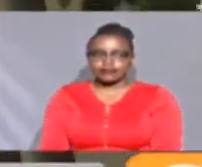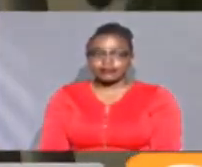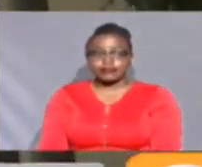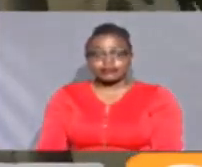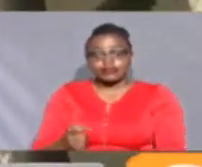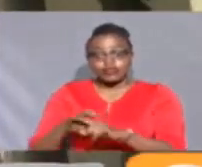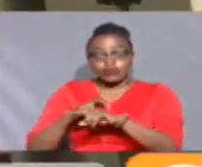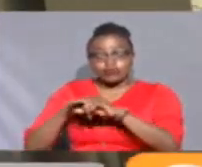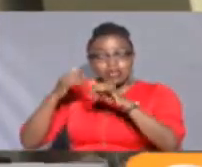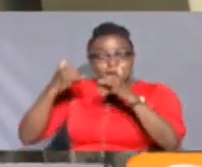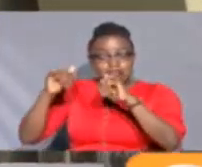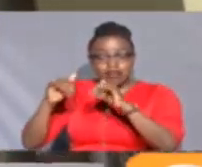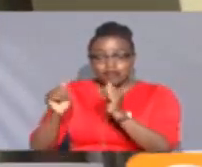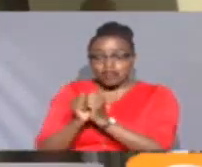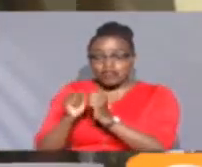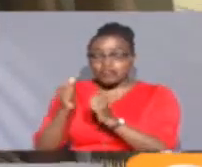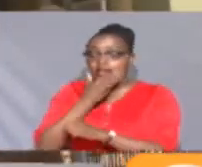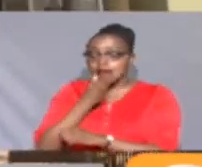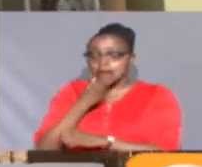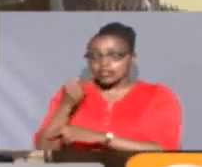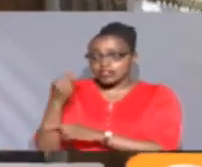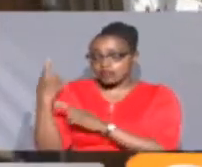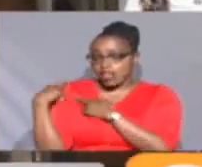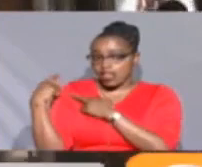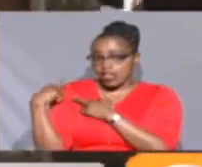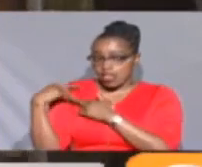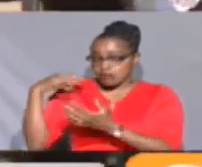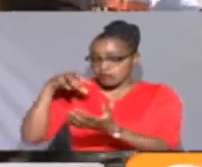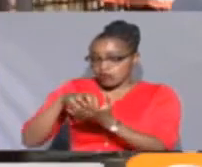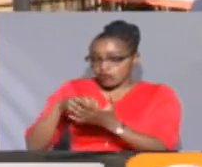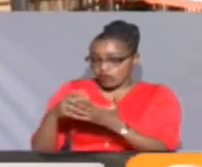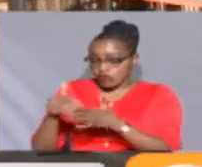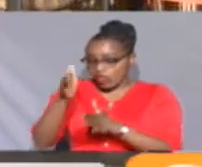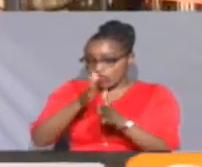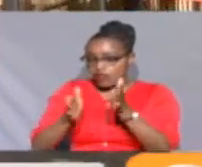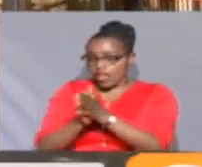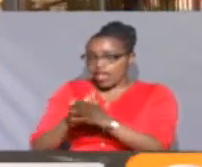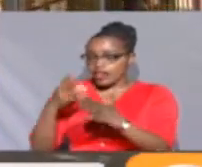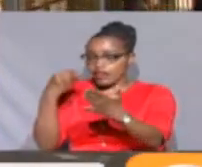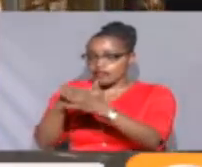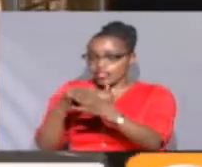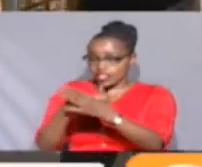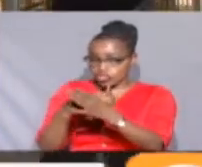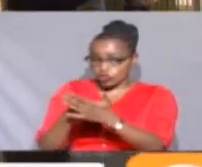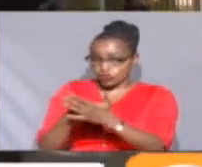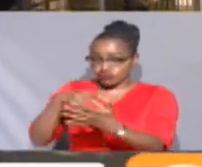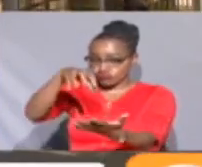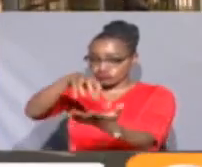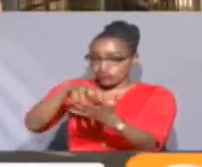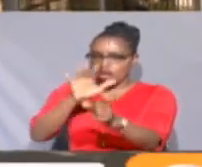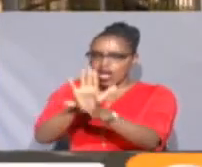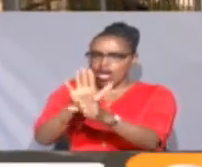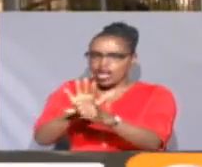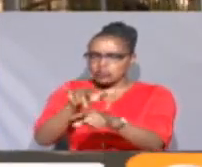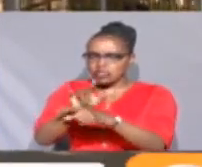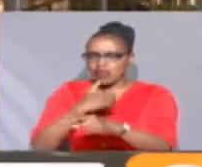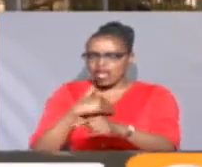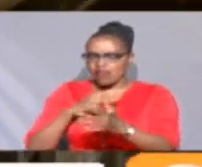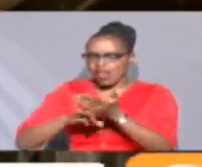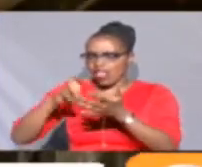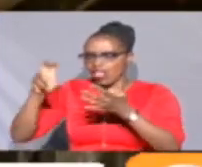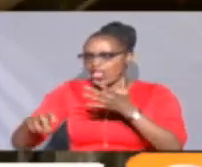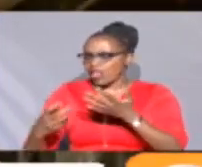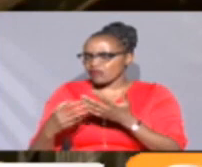Since independence, 15 men have been in charge of the country's fiscal planning and financial fortunes. Most of them made controversial